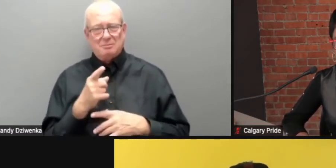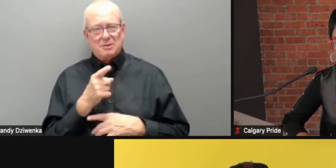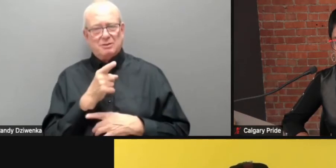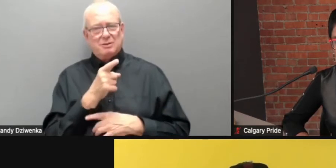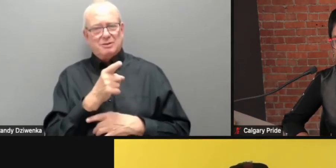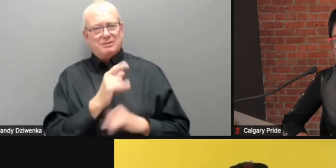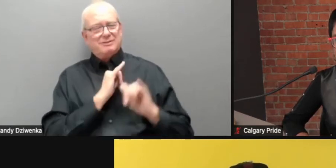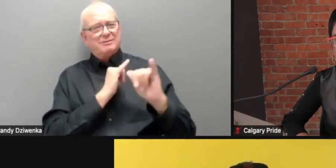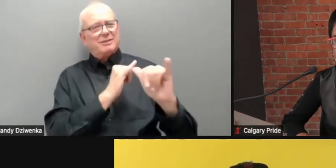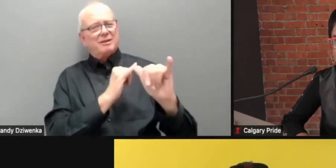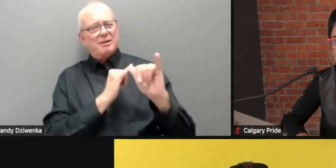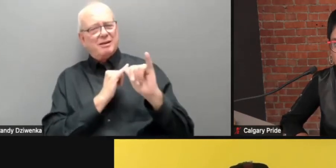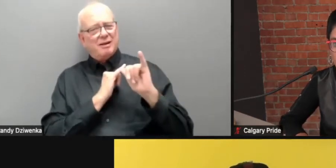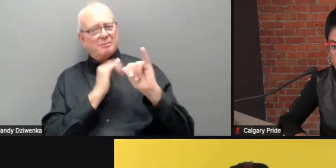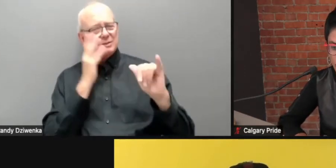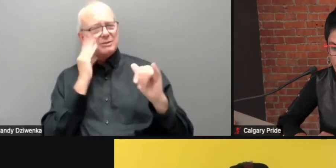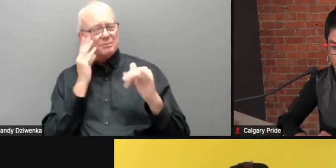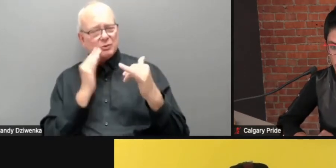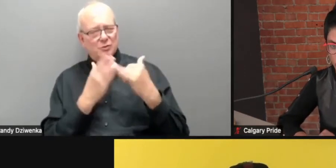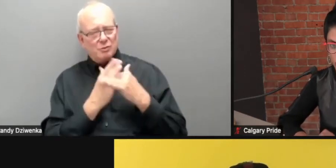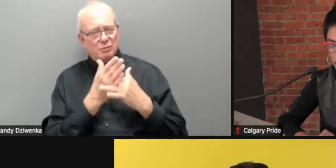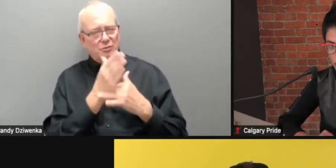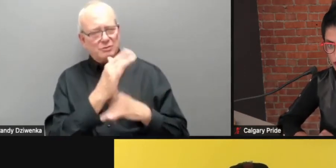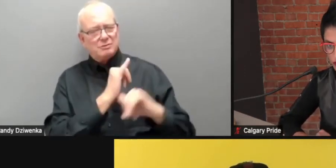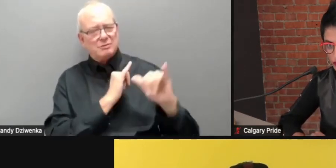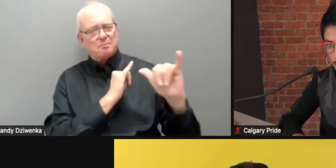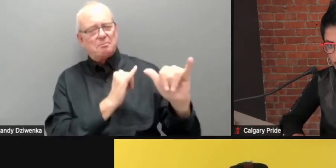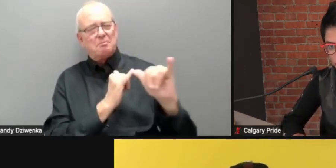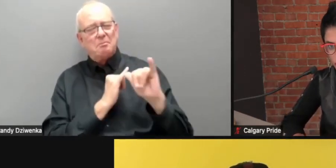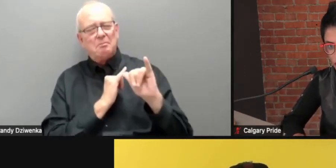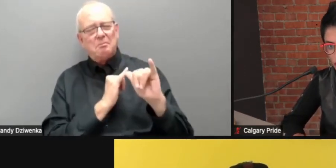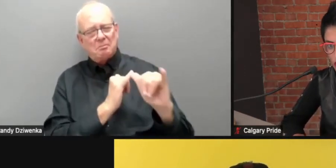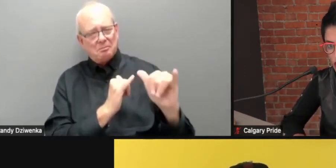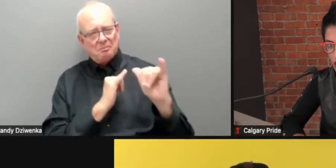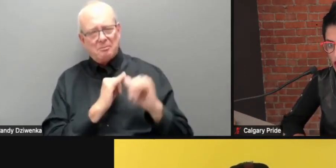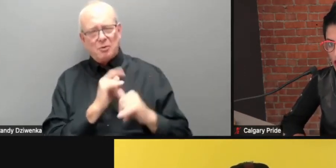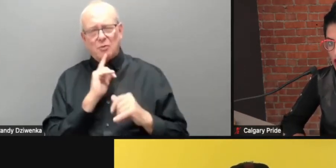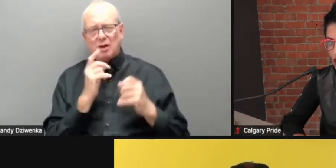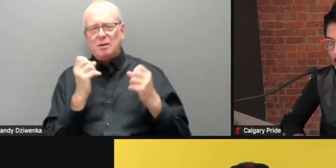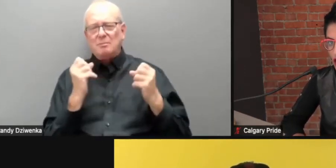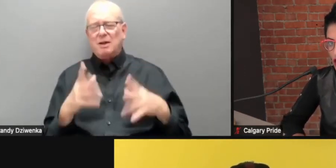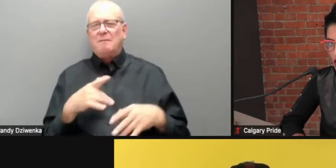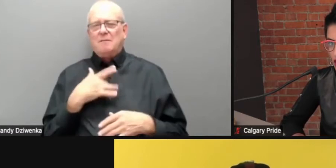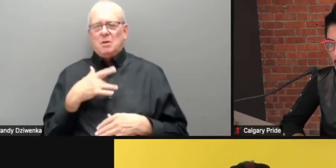work that also feel similarly as well.